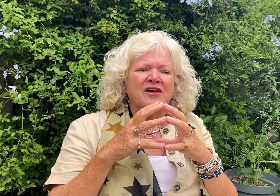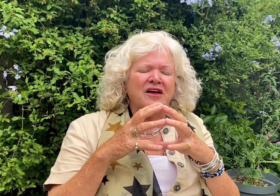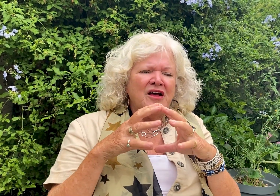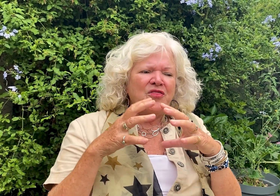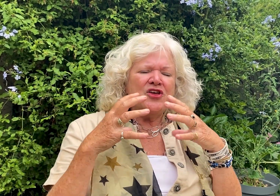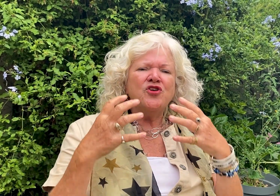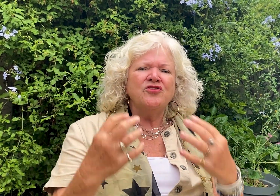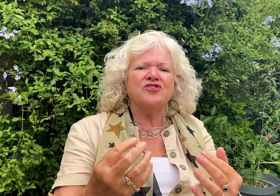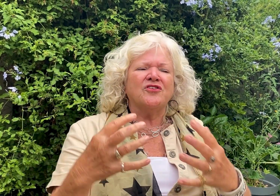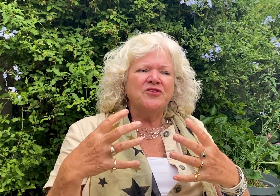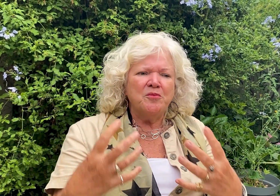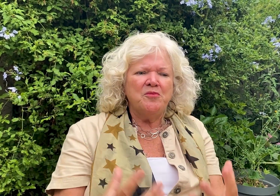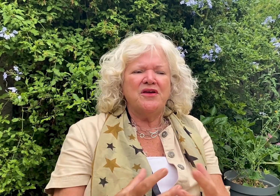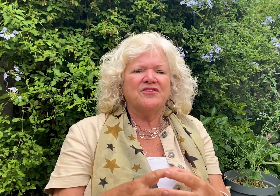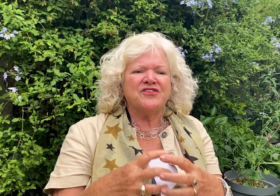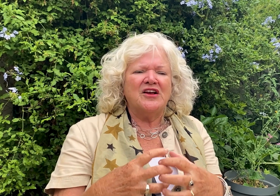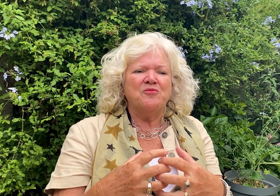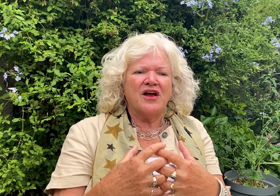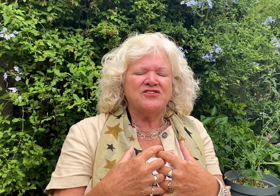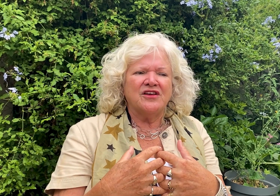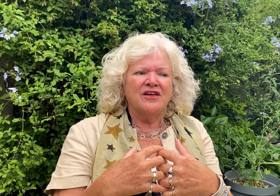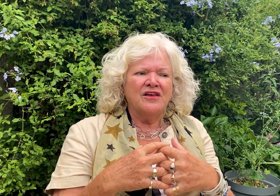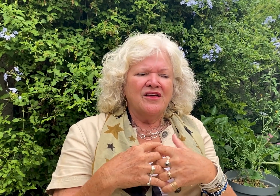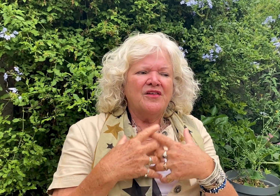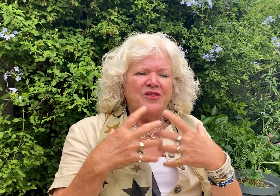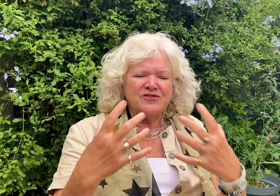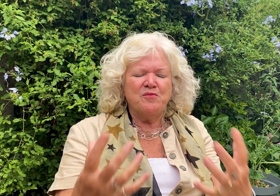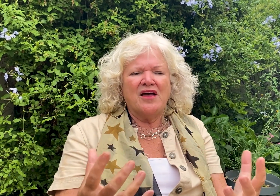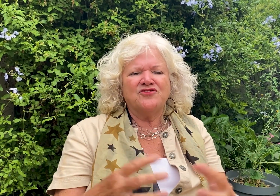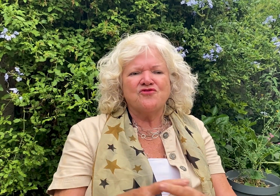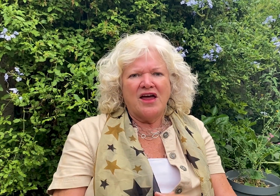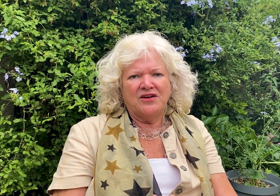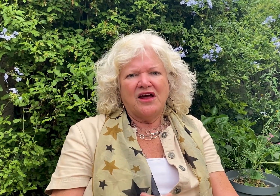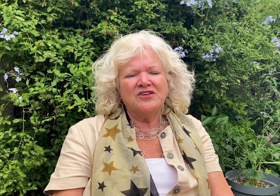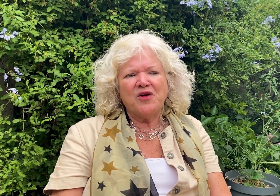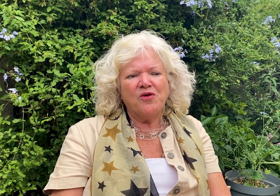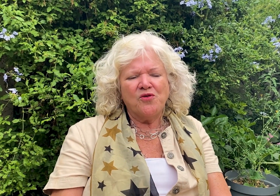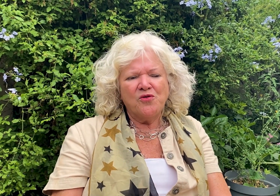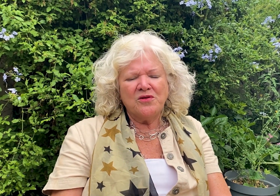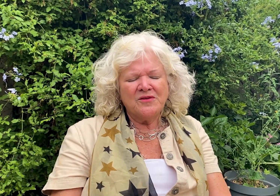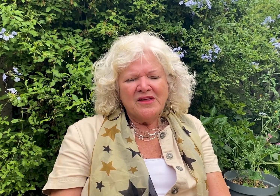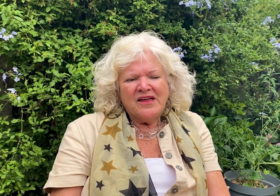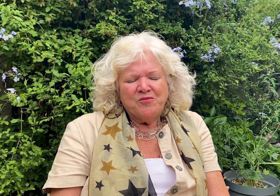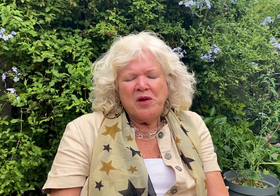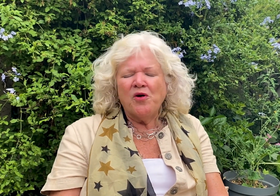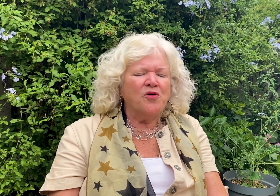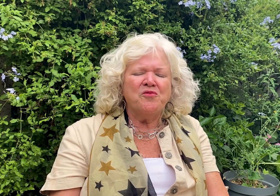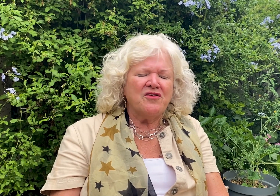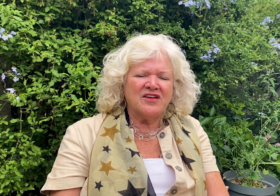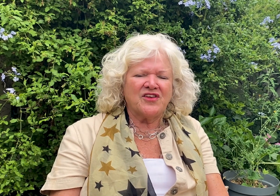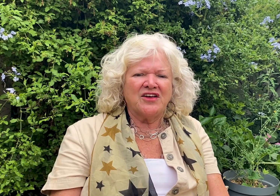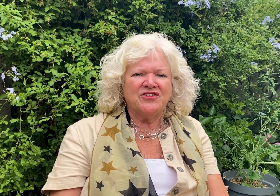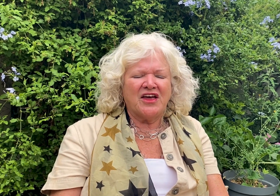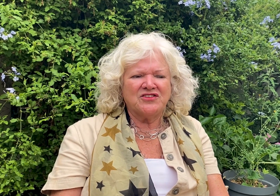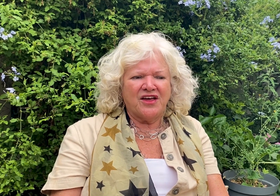have the youth of Namibia celebrating this man's reign. And we were all